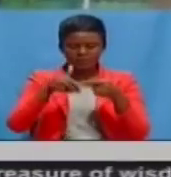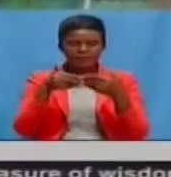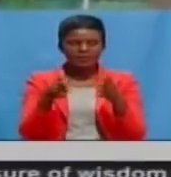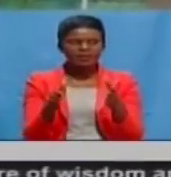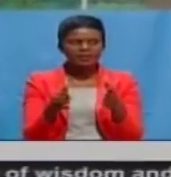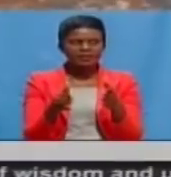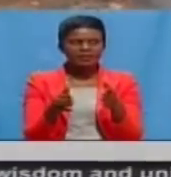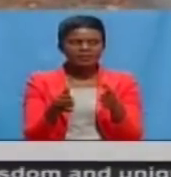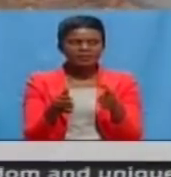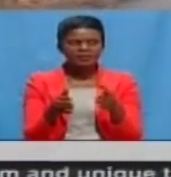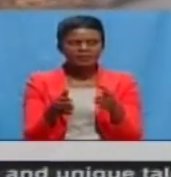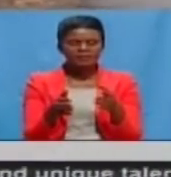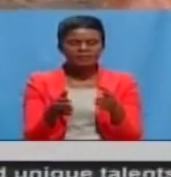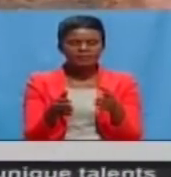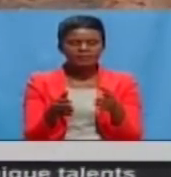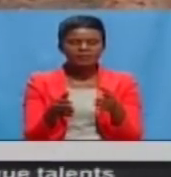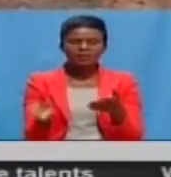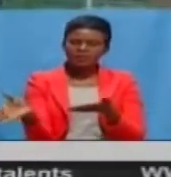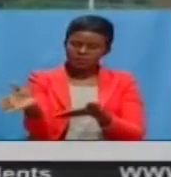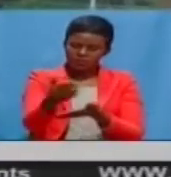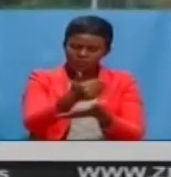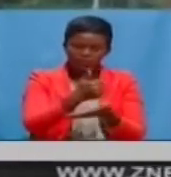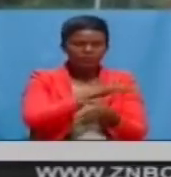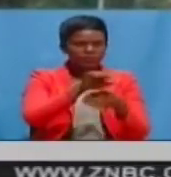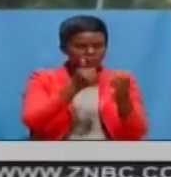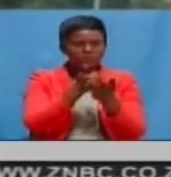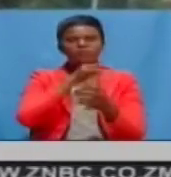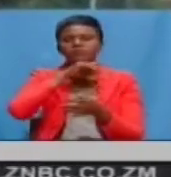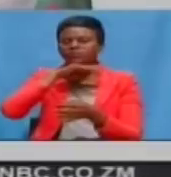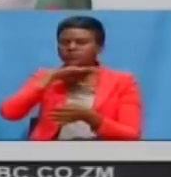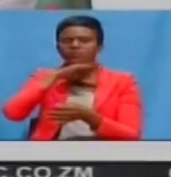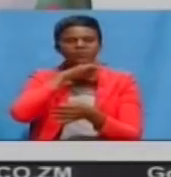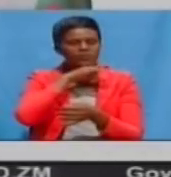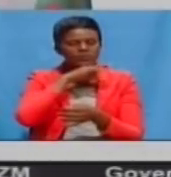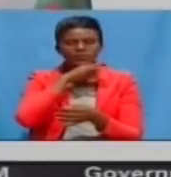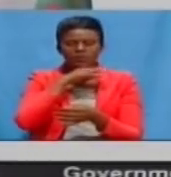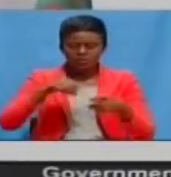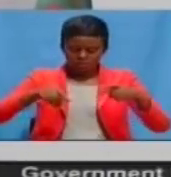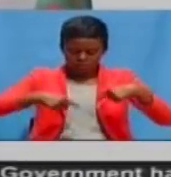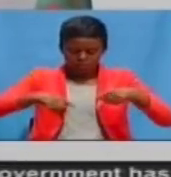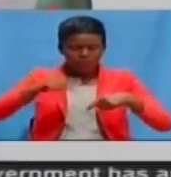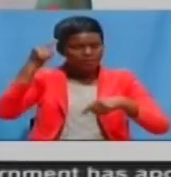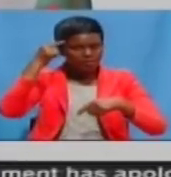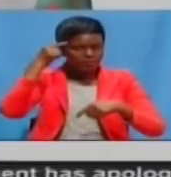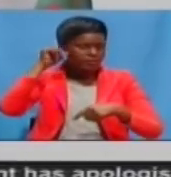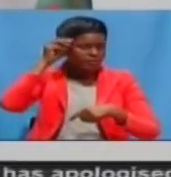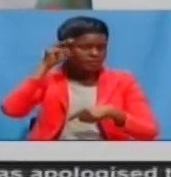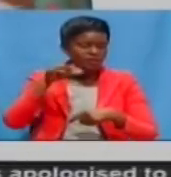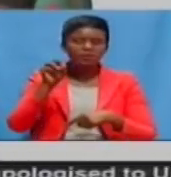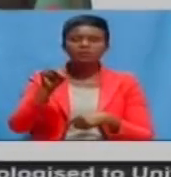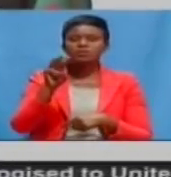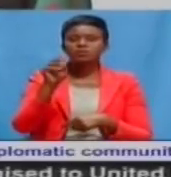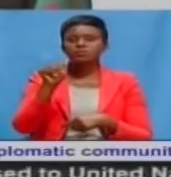and continue with the practice every month, at least one day in a month. Local Government and Housing Minister Vincent